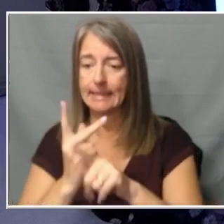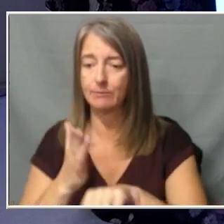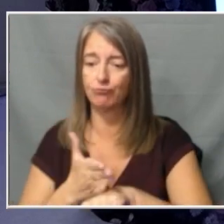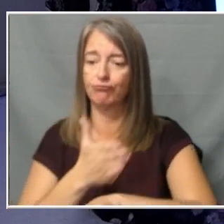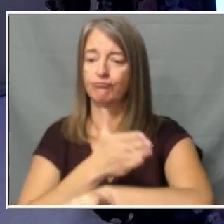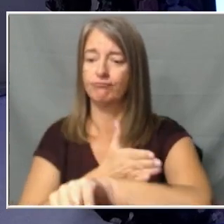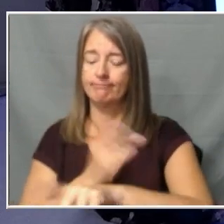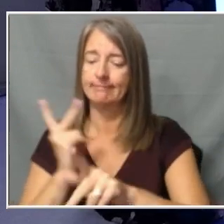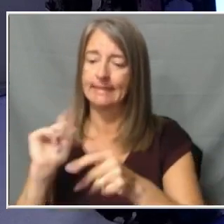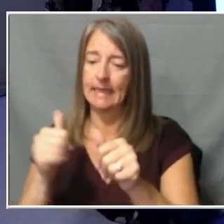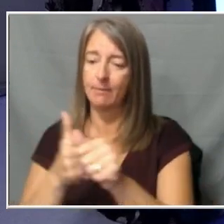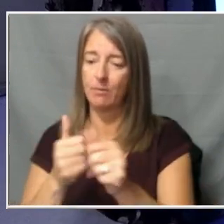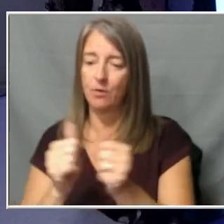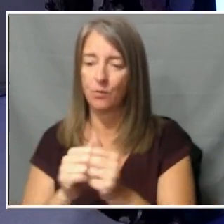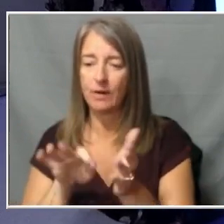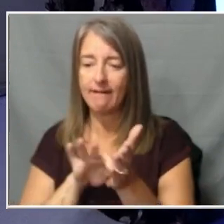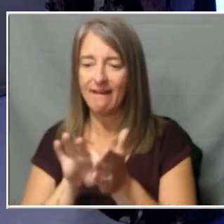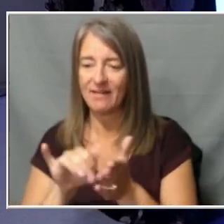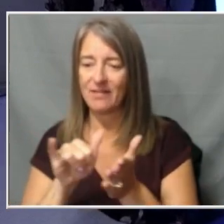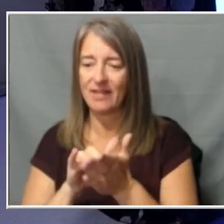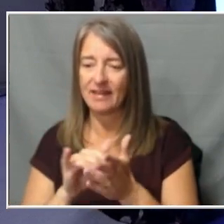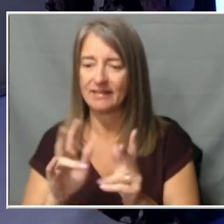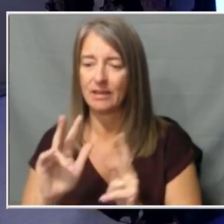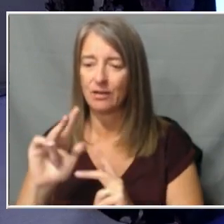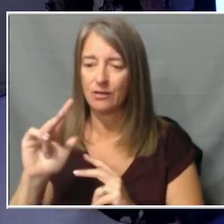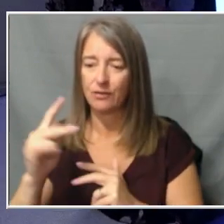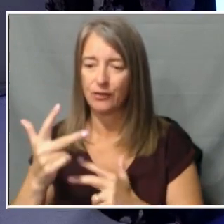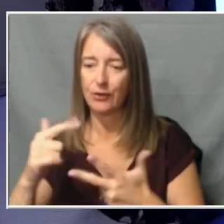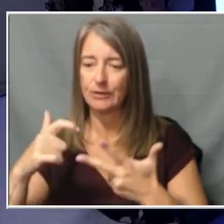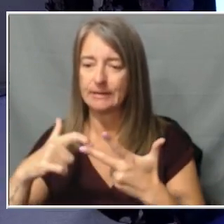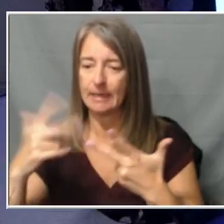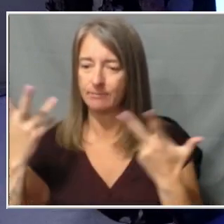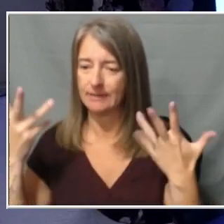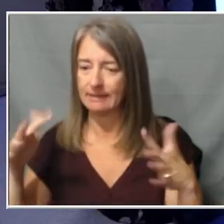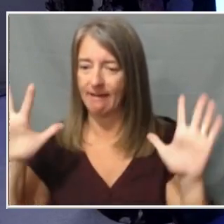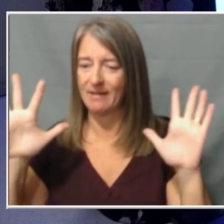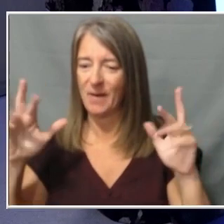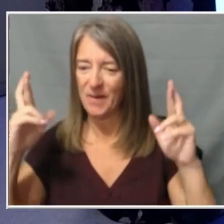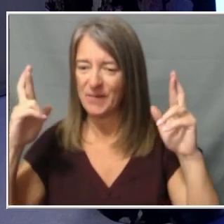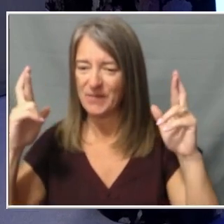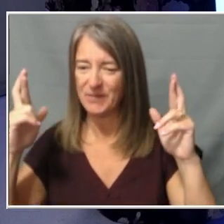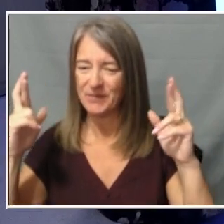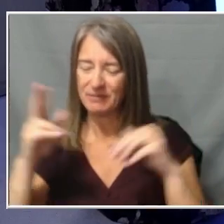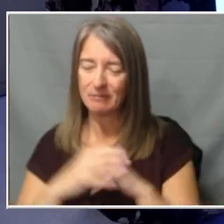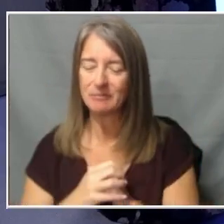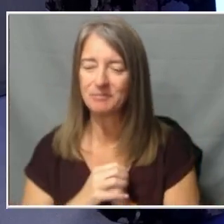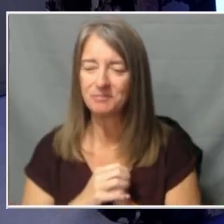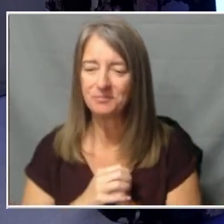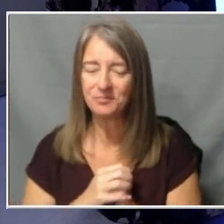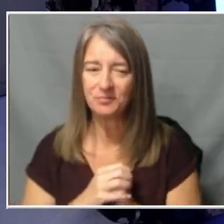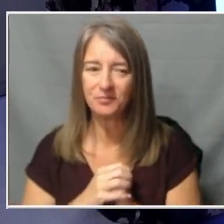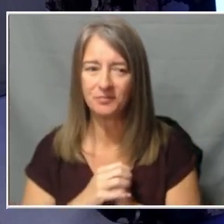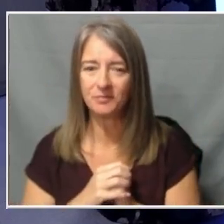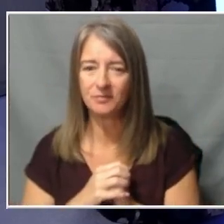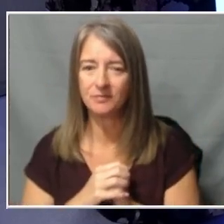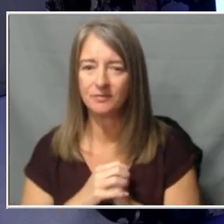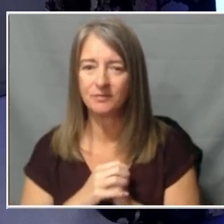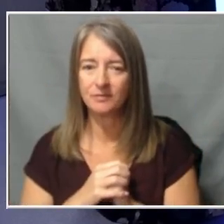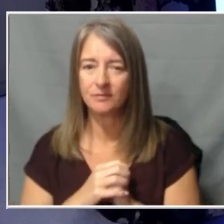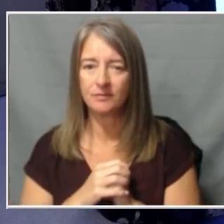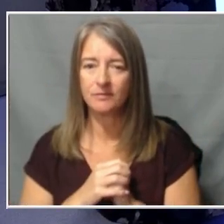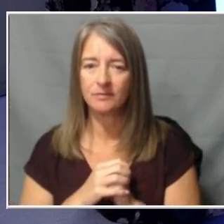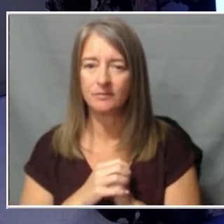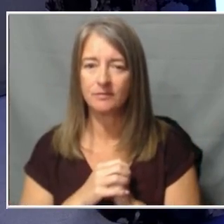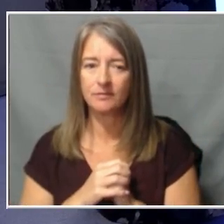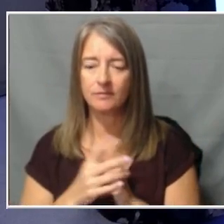keep up with it. But we're counting on this being third time and done. Yeah. Third No time more. and done. Let's talk about you